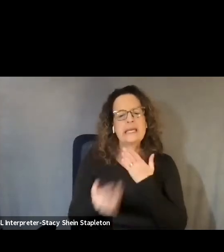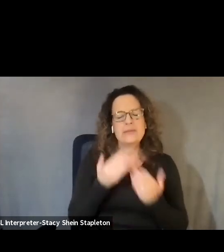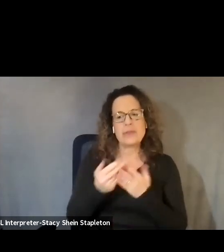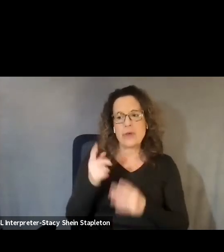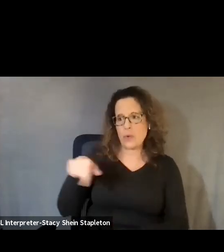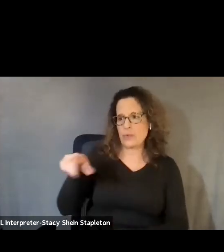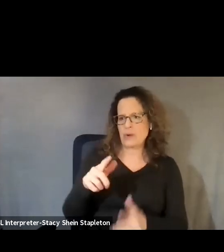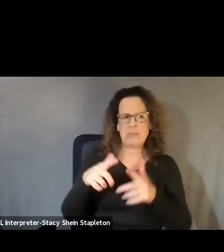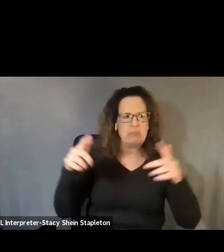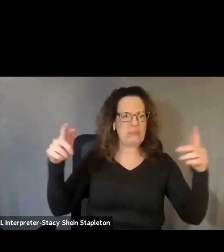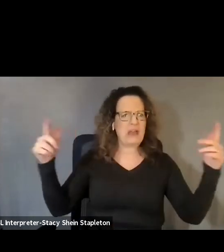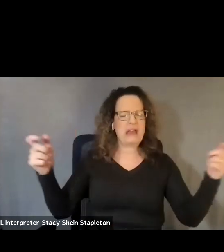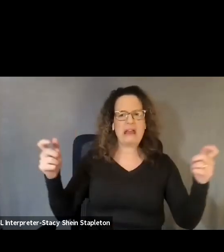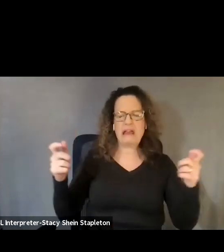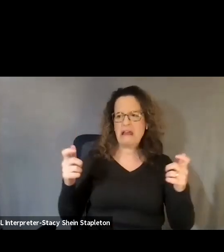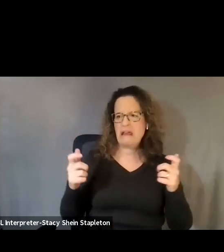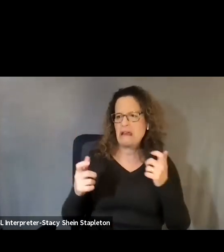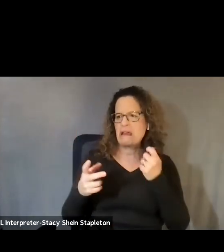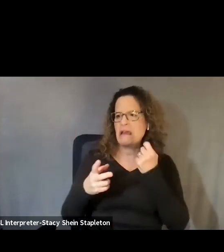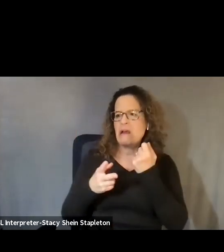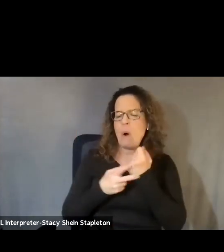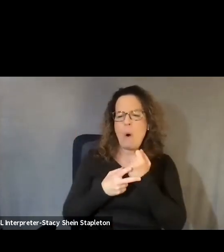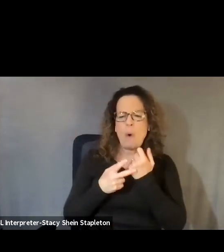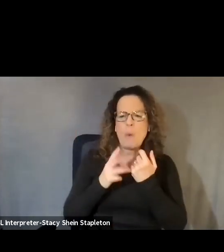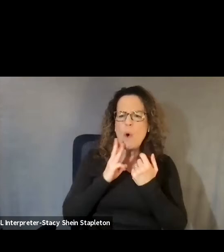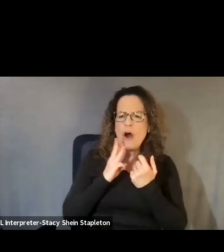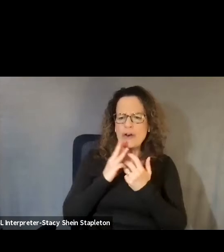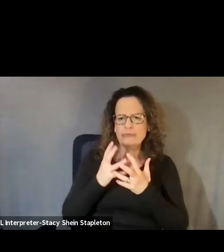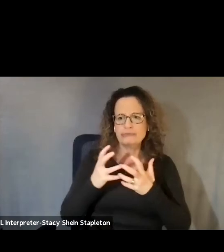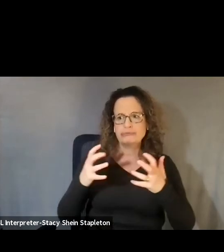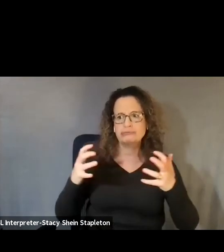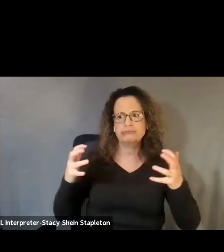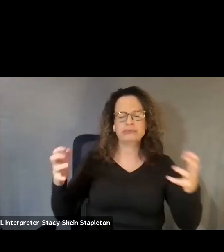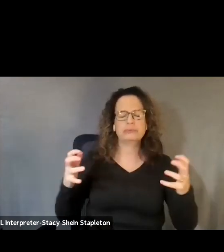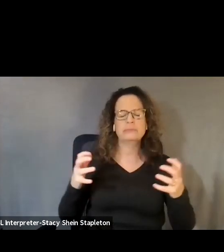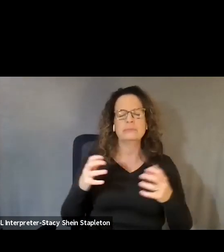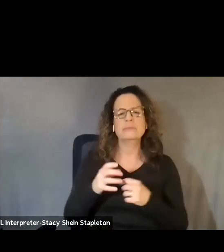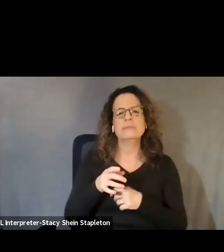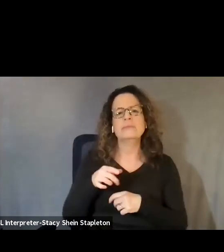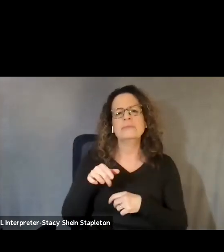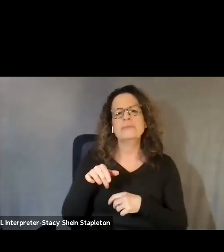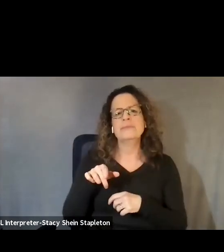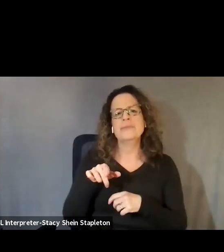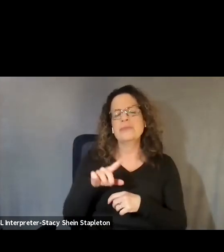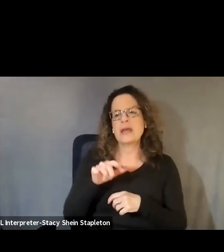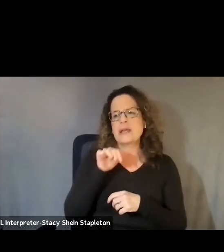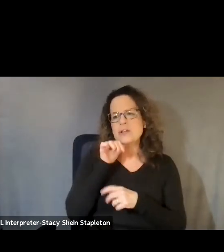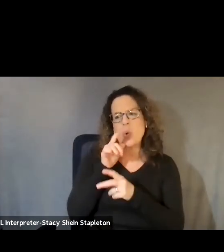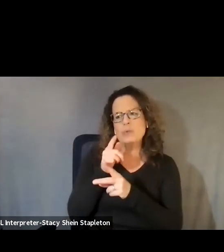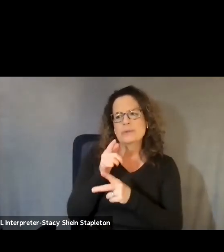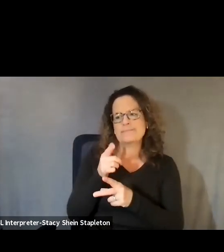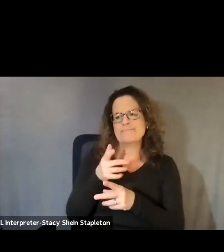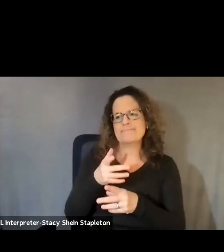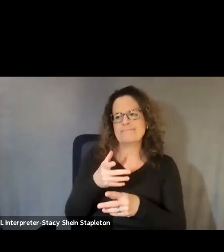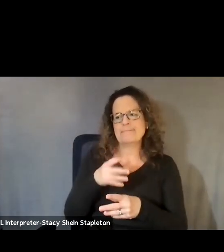look big and they hold quadrillions of gallons of water, they do not take what we throw